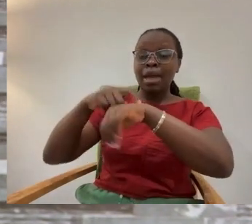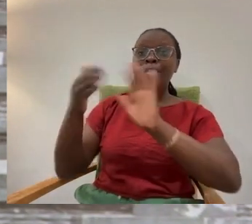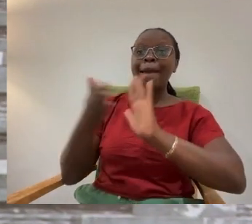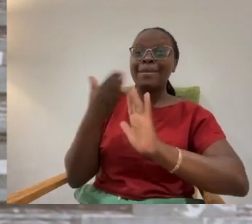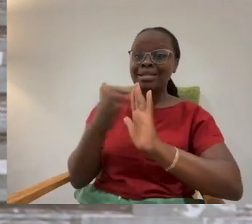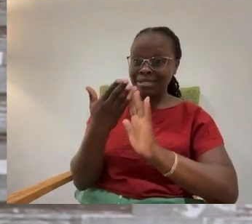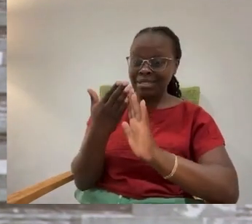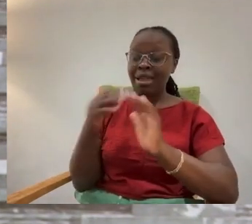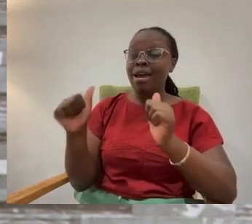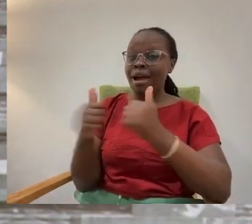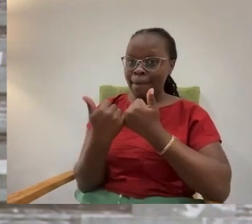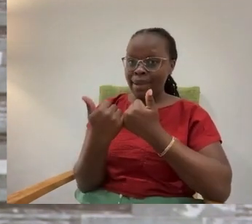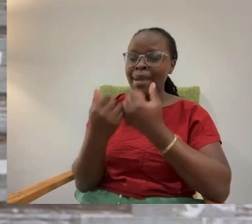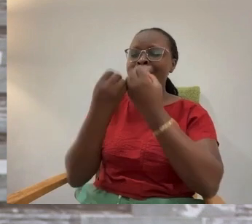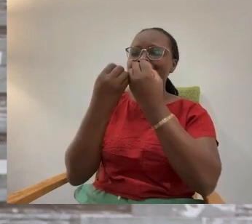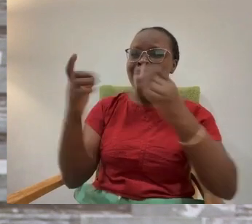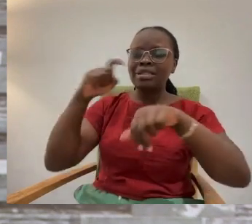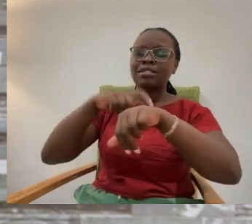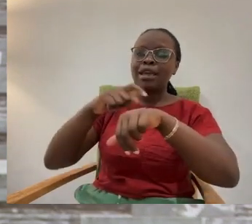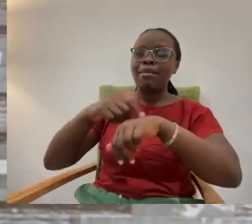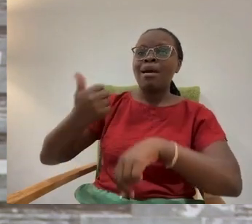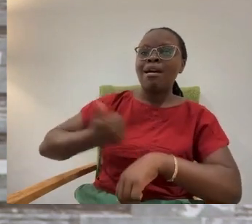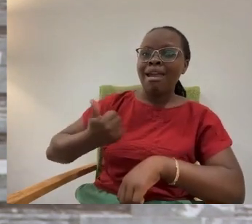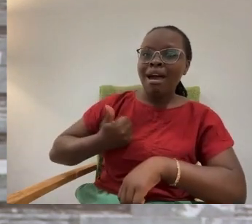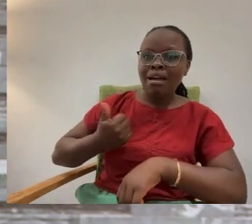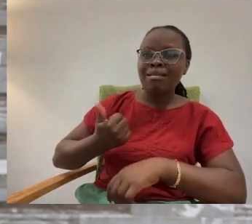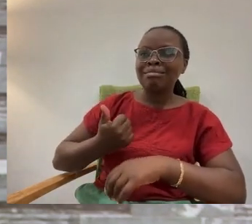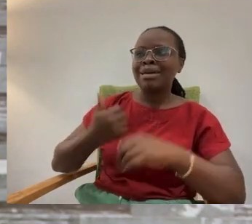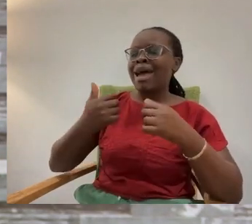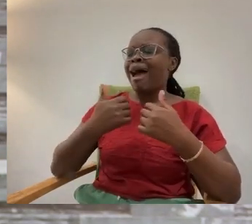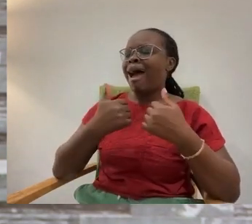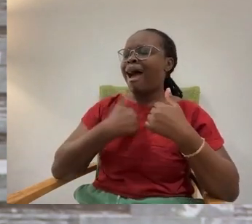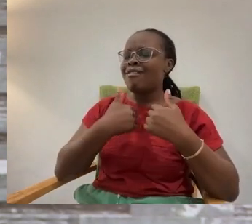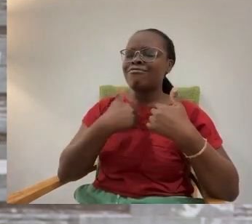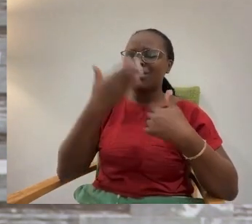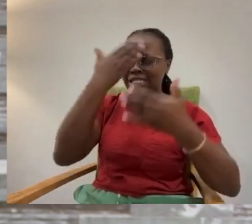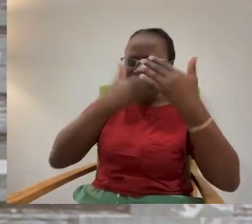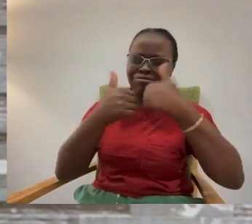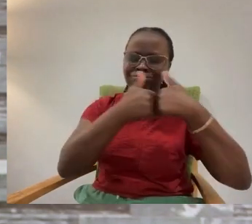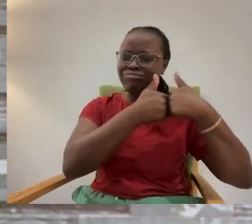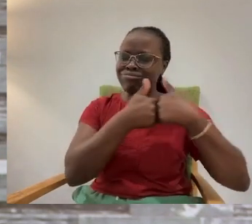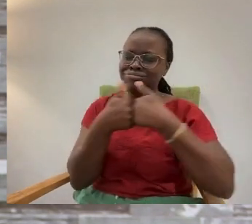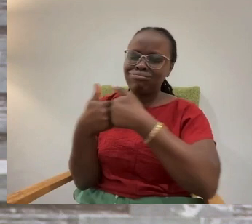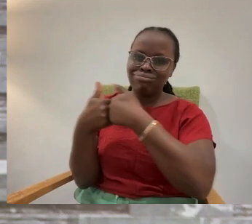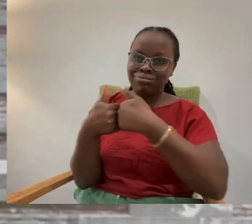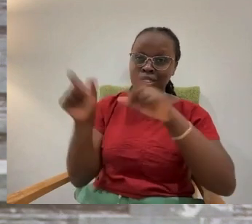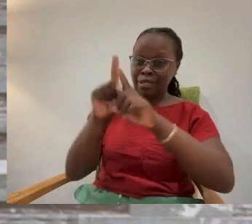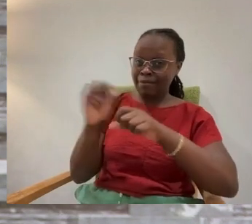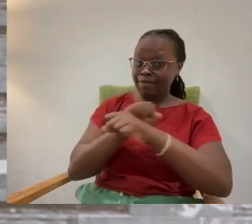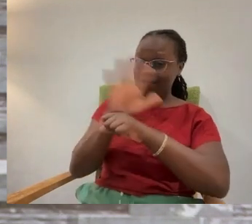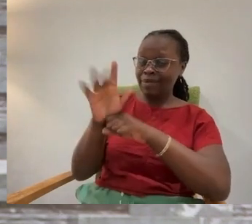happen, oftentimes the girl child go through different difficulties, and even during the pandemic we have seen data that are